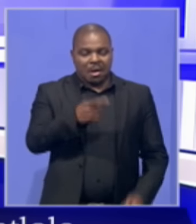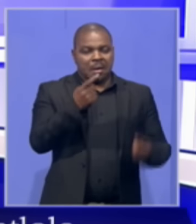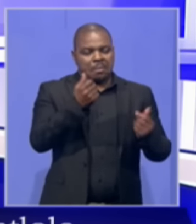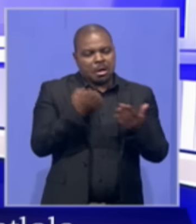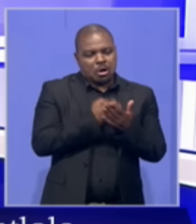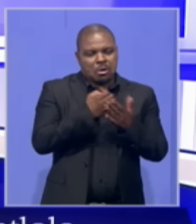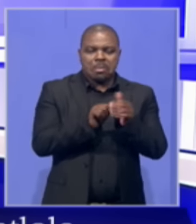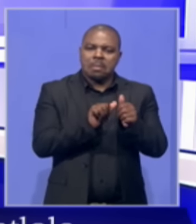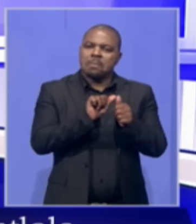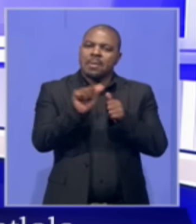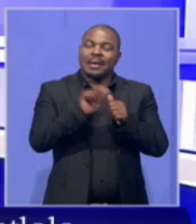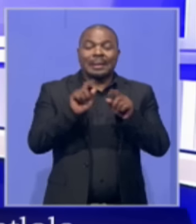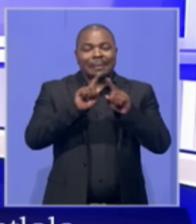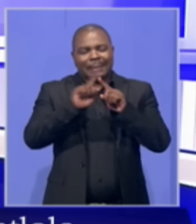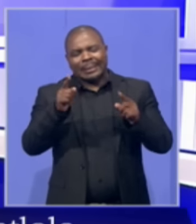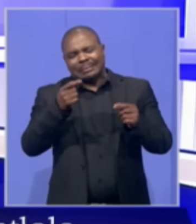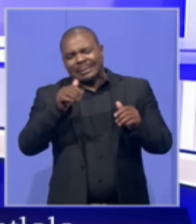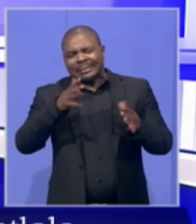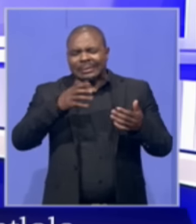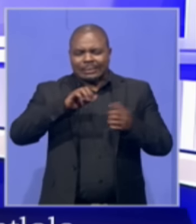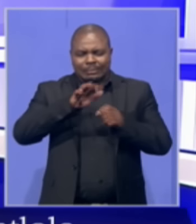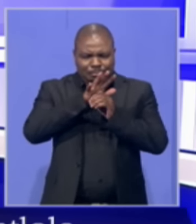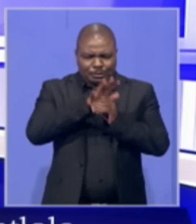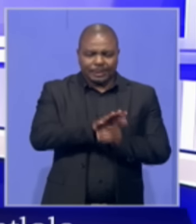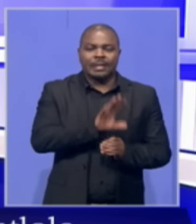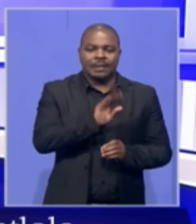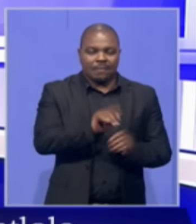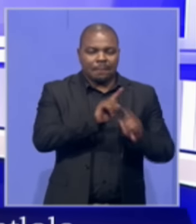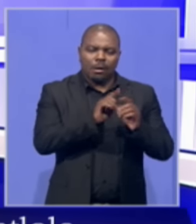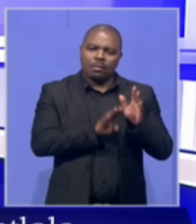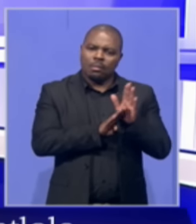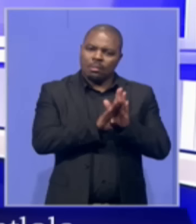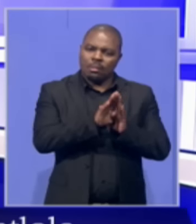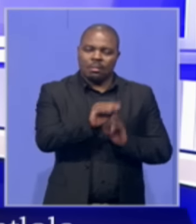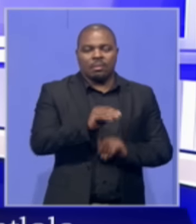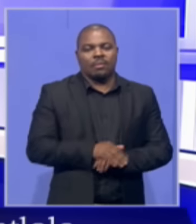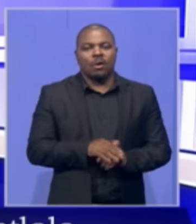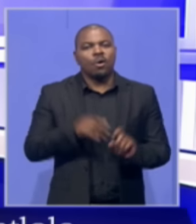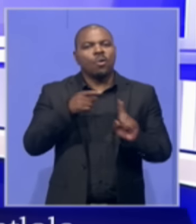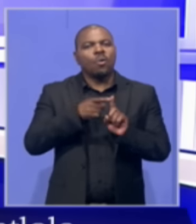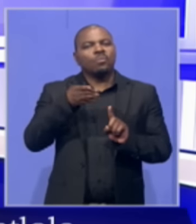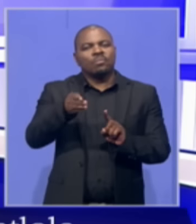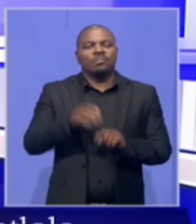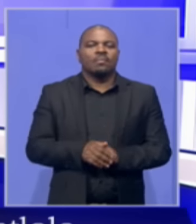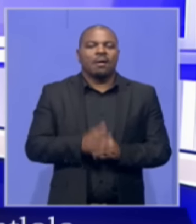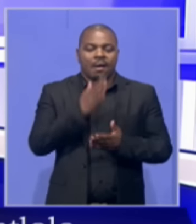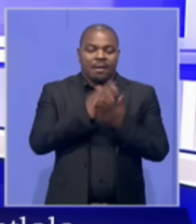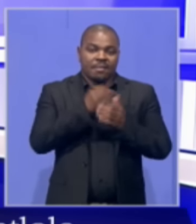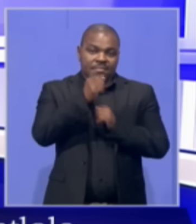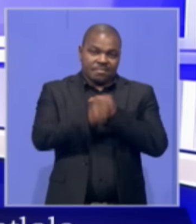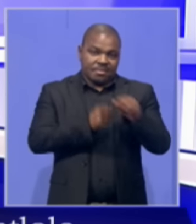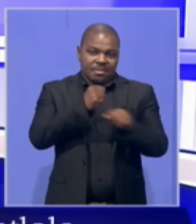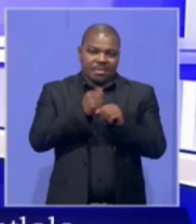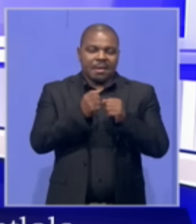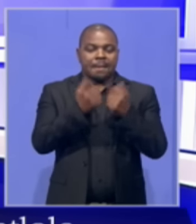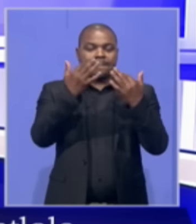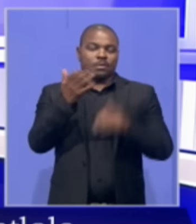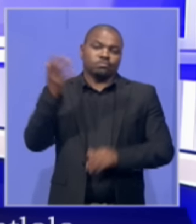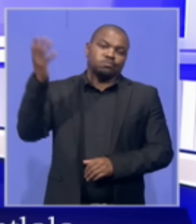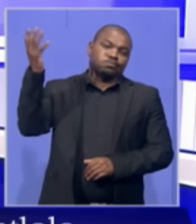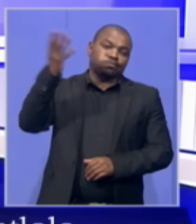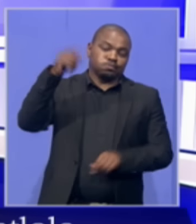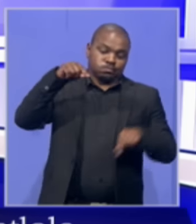le mororo matlole a yona a le motlase ga kgatelelo. O buile seno ka nako ya tekanyetso kabo ya pakagareng mono